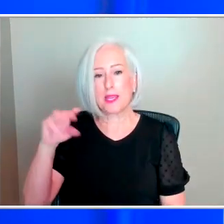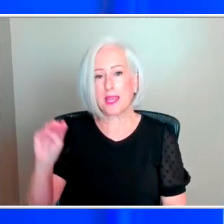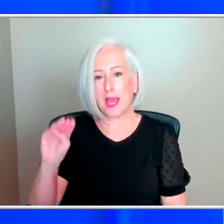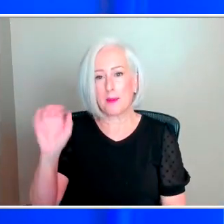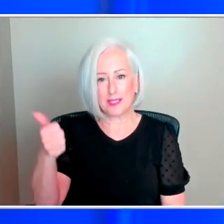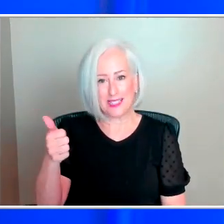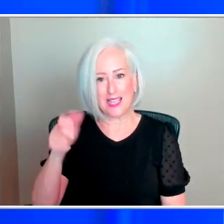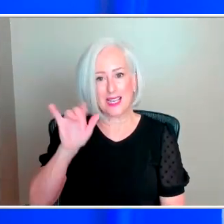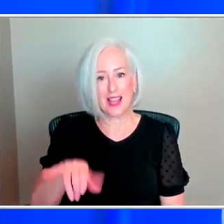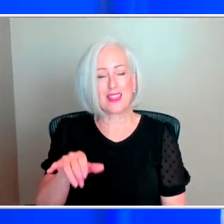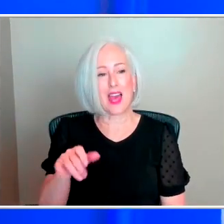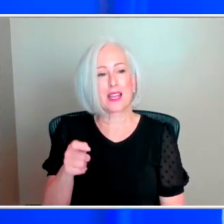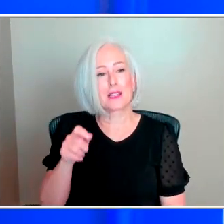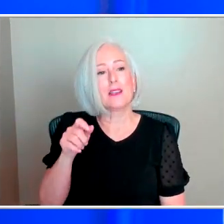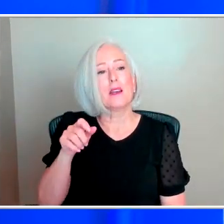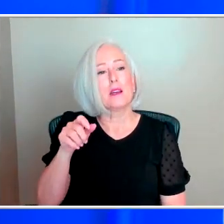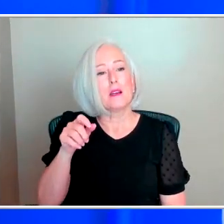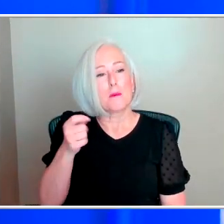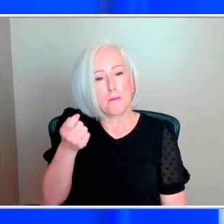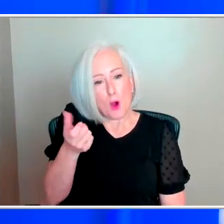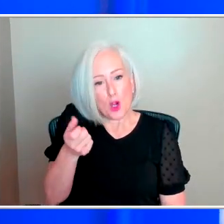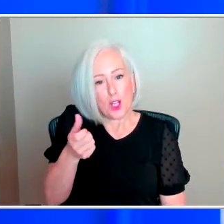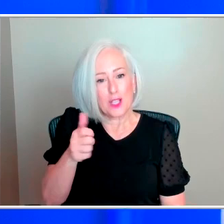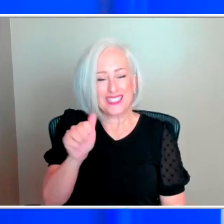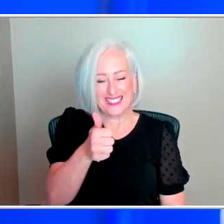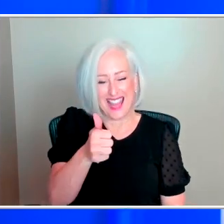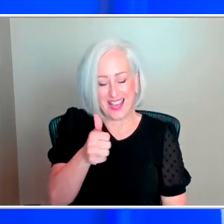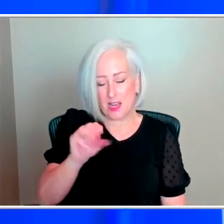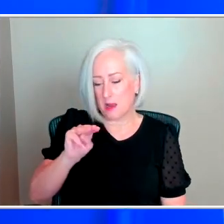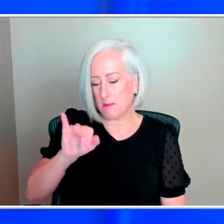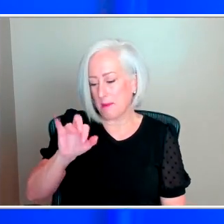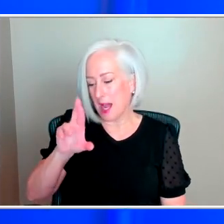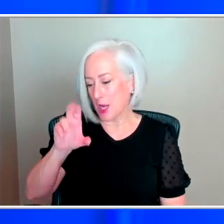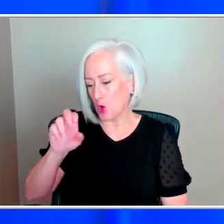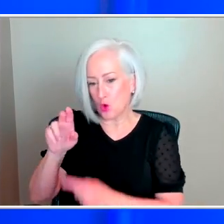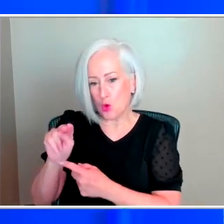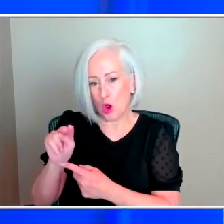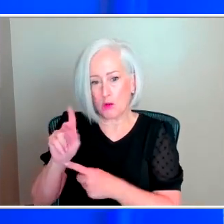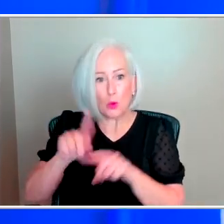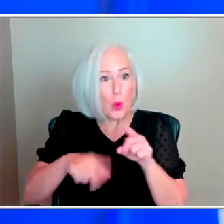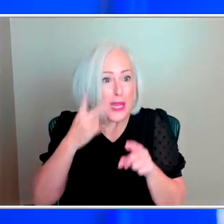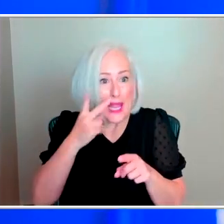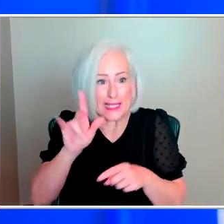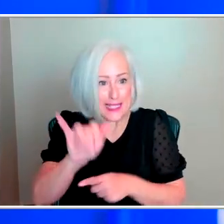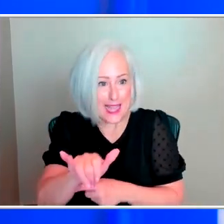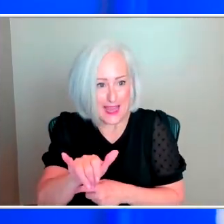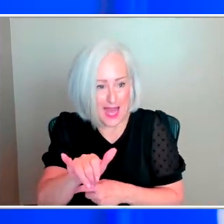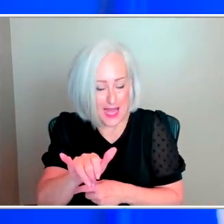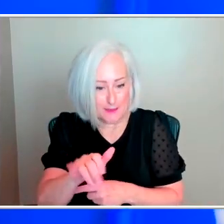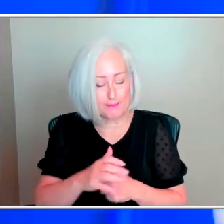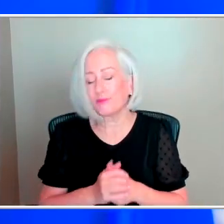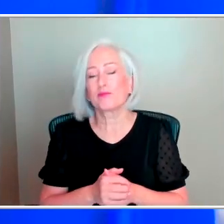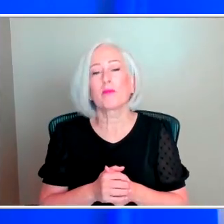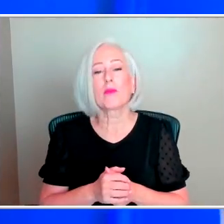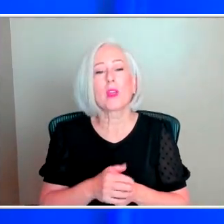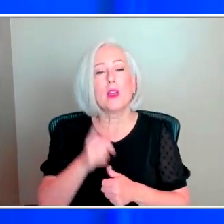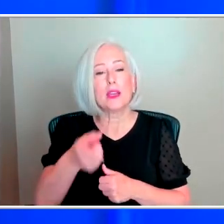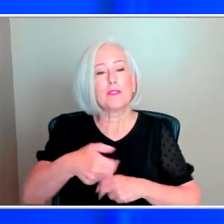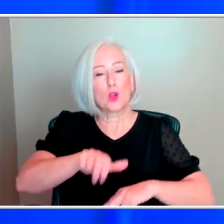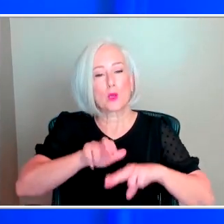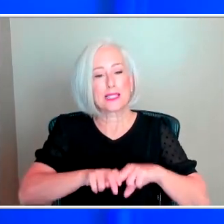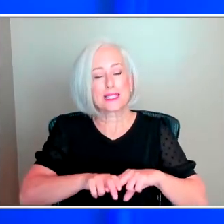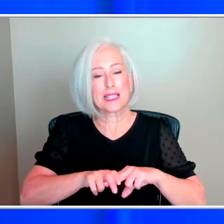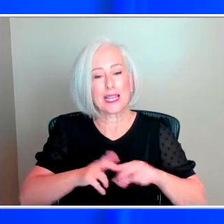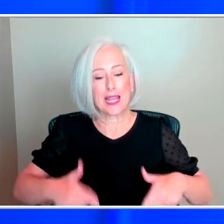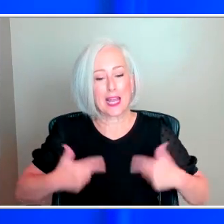size, 10 micron. And 10 micron, we can't see. Okay, if you were sitting in your living room and you